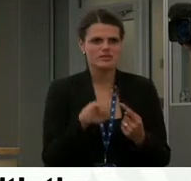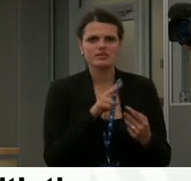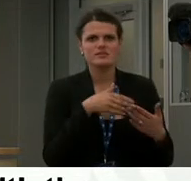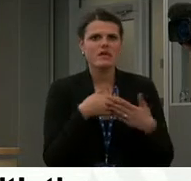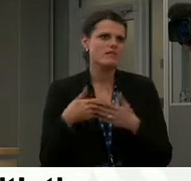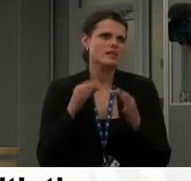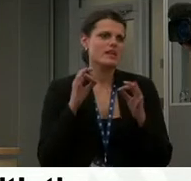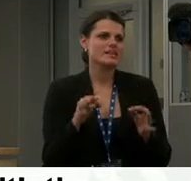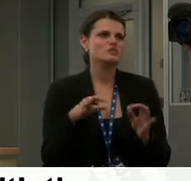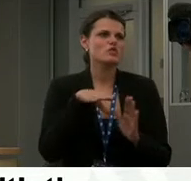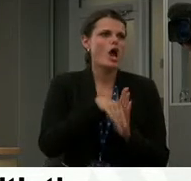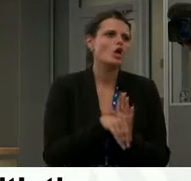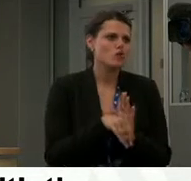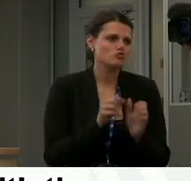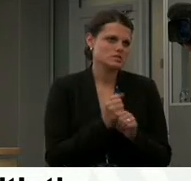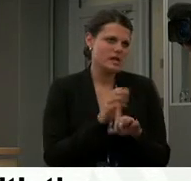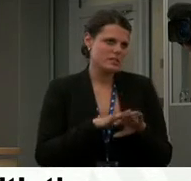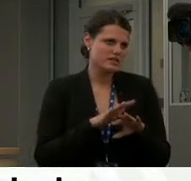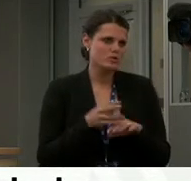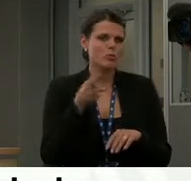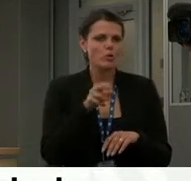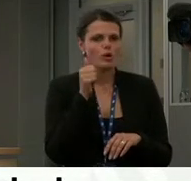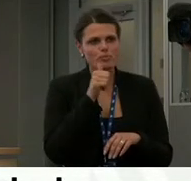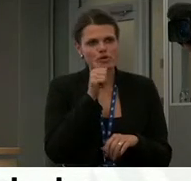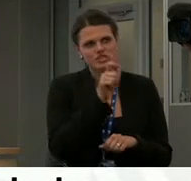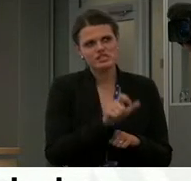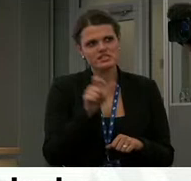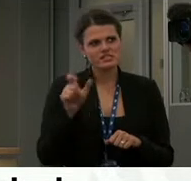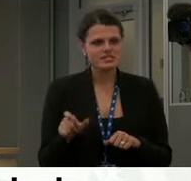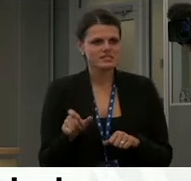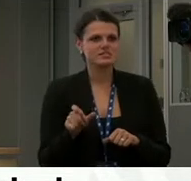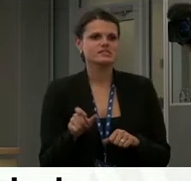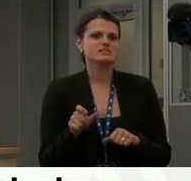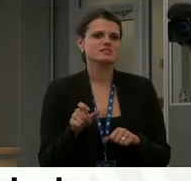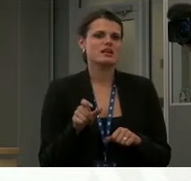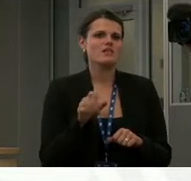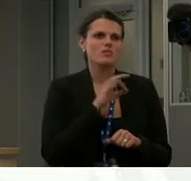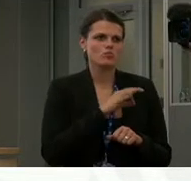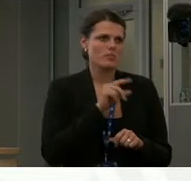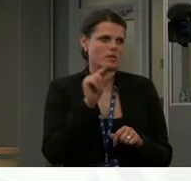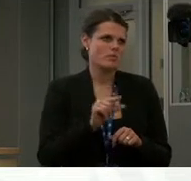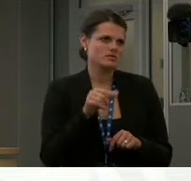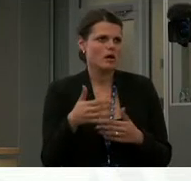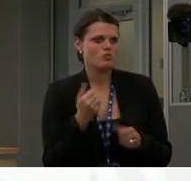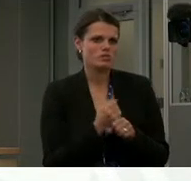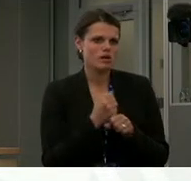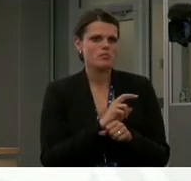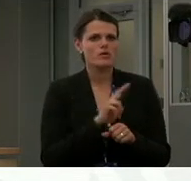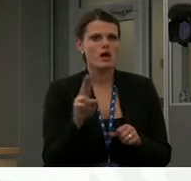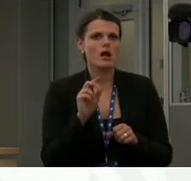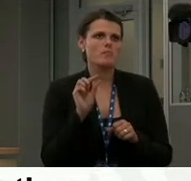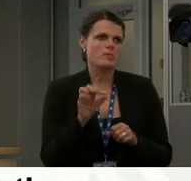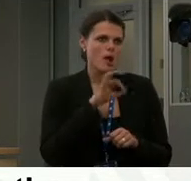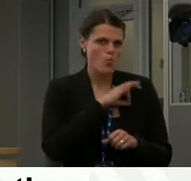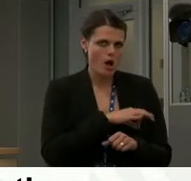to full inclusion in the labor market, and very often people in sheltered employment earn much less than the minimum